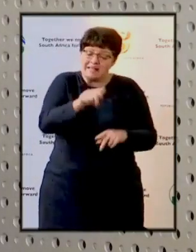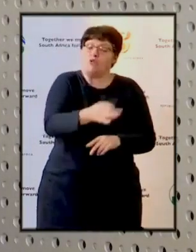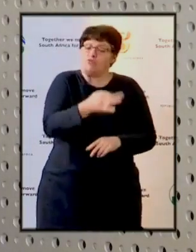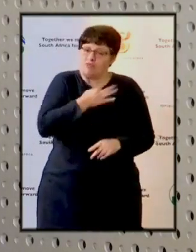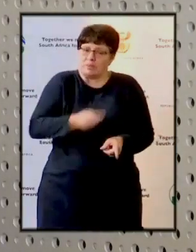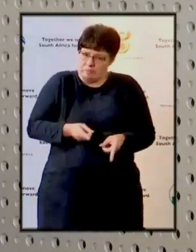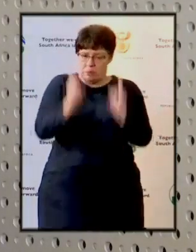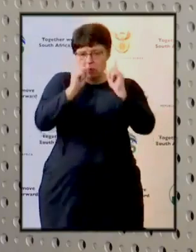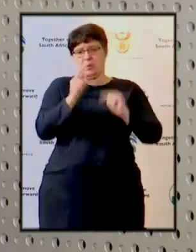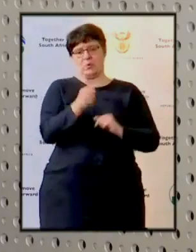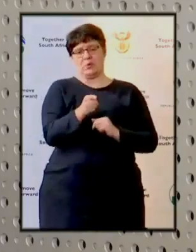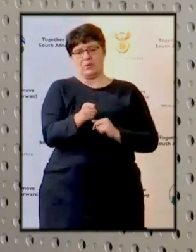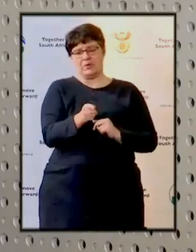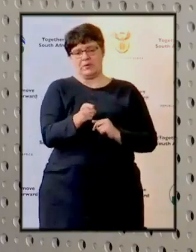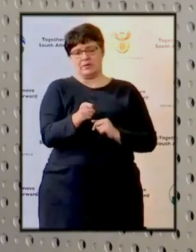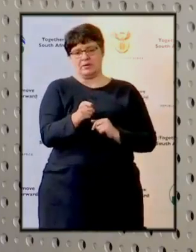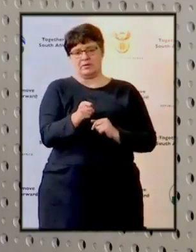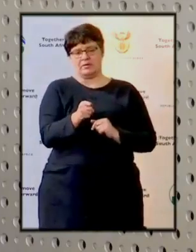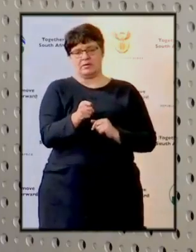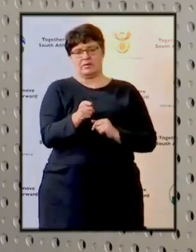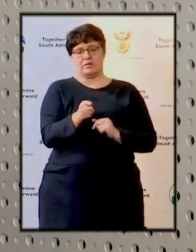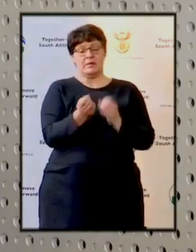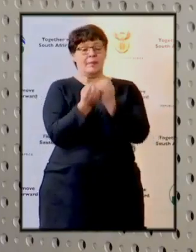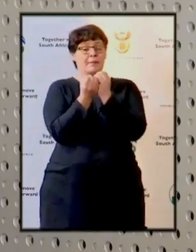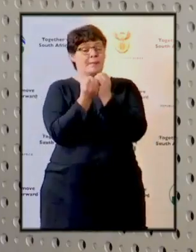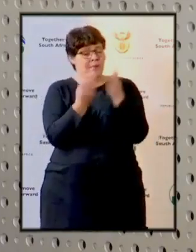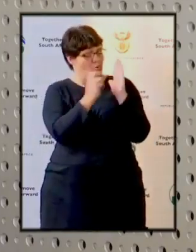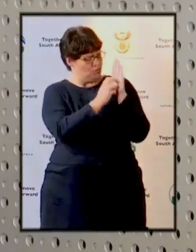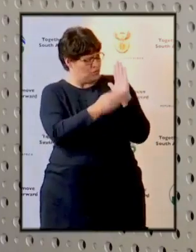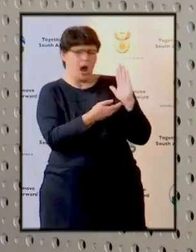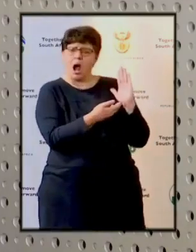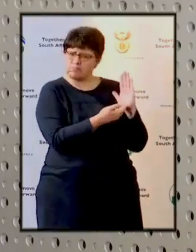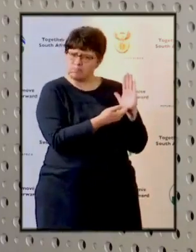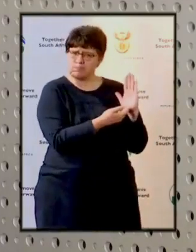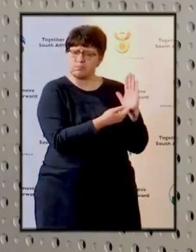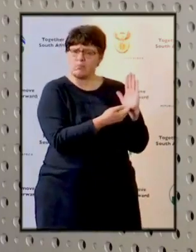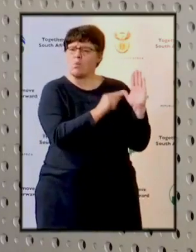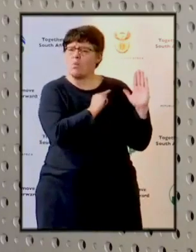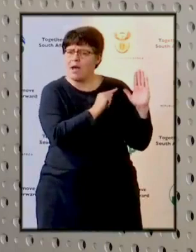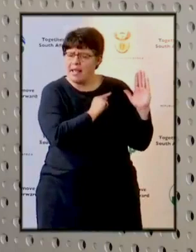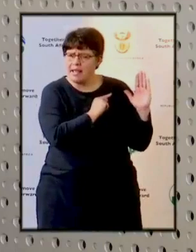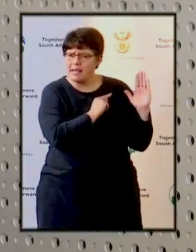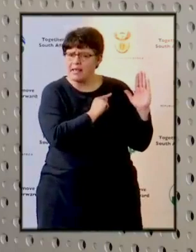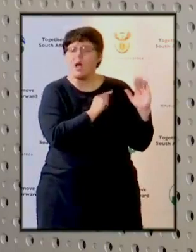so as much of the regulations is there to enable a